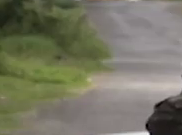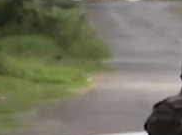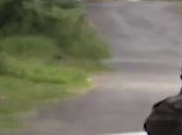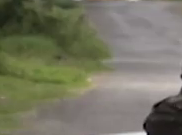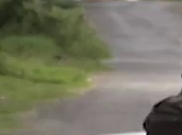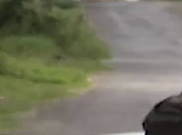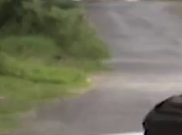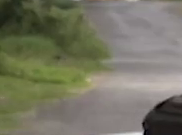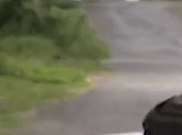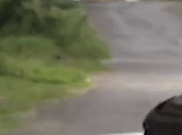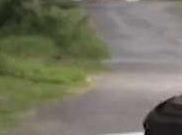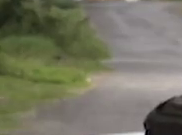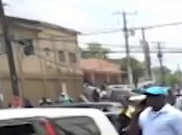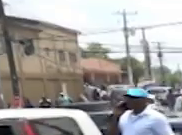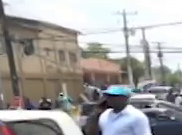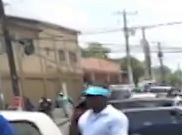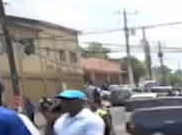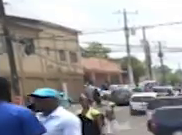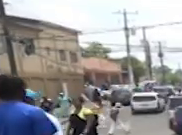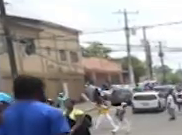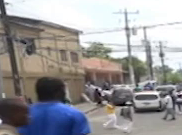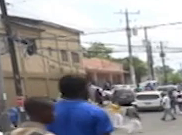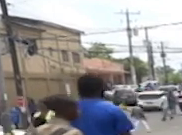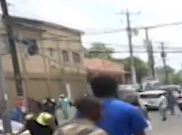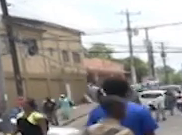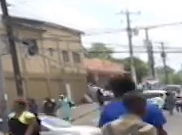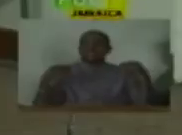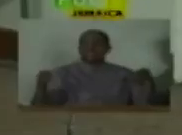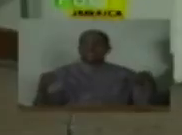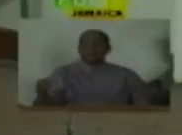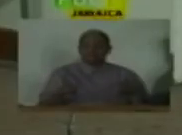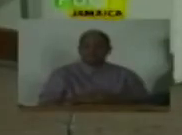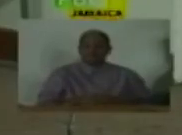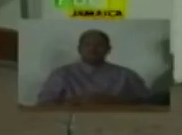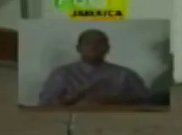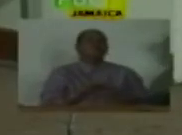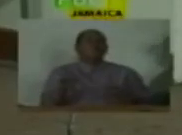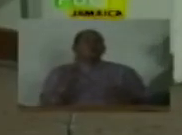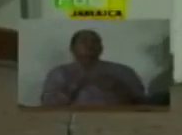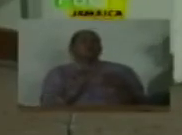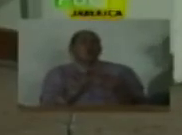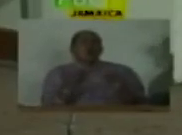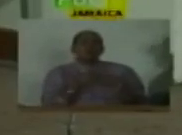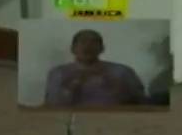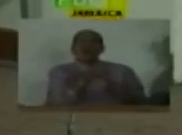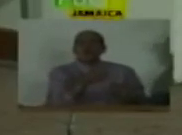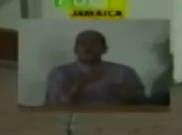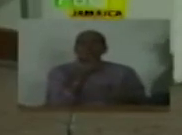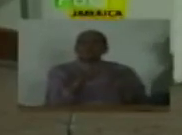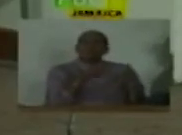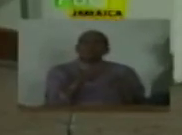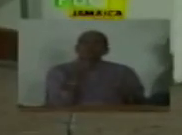Minister did not talk about the suffering faced by ordinary Jamaicans. It doesn't talk about the plight of